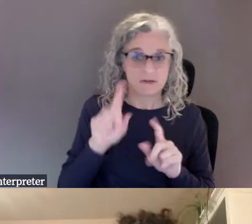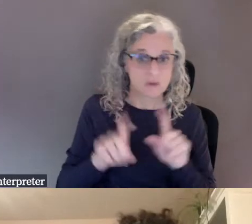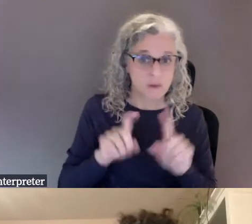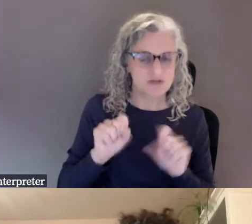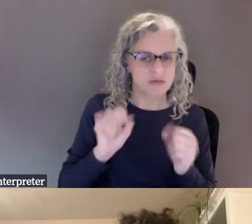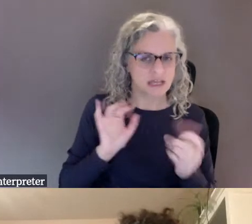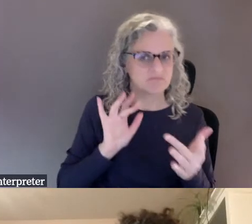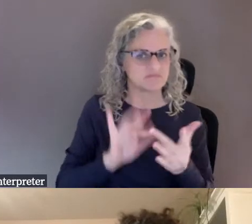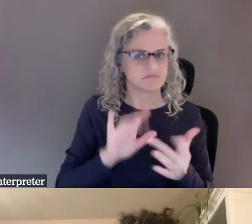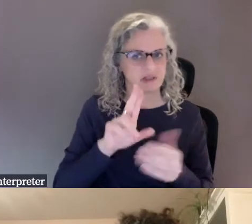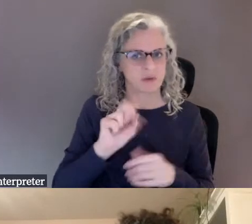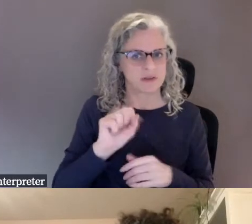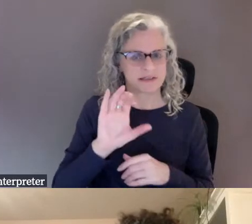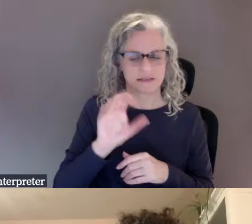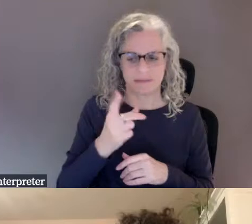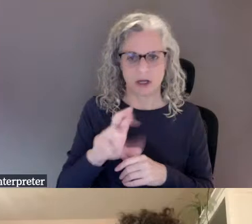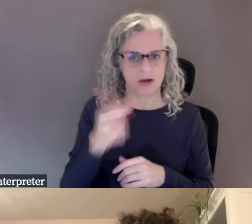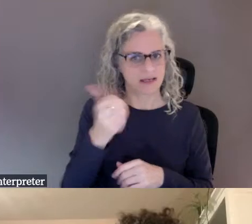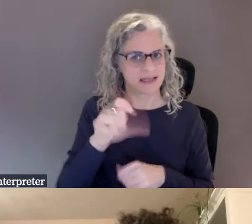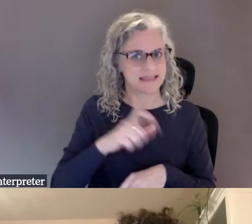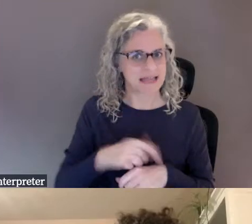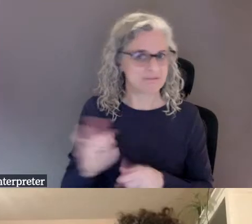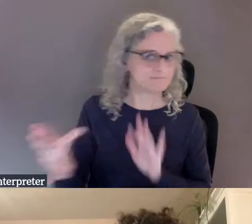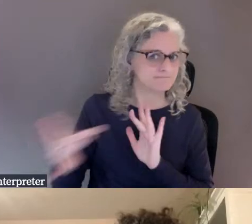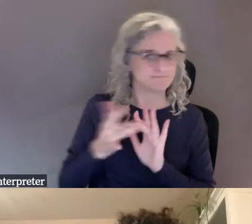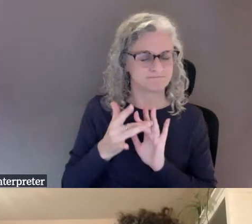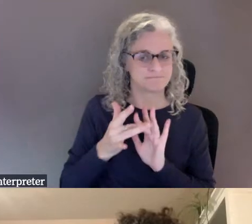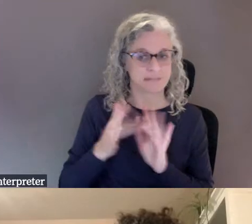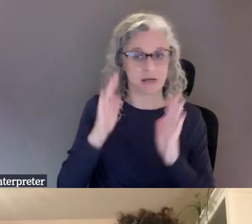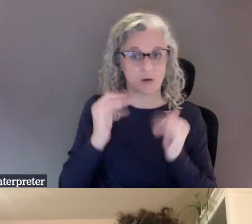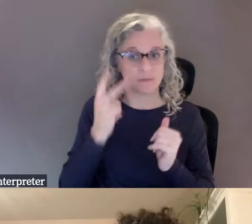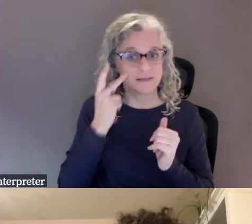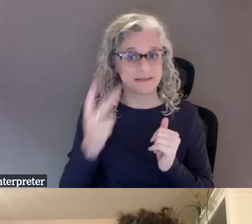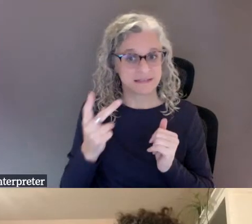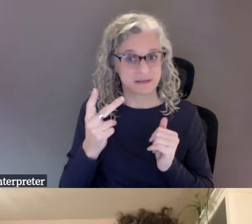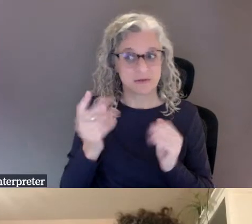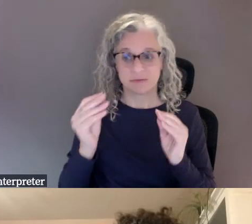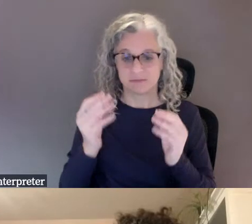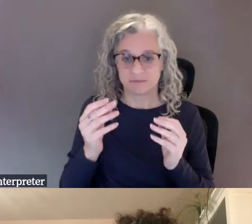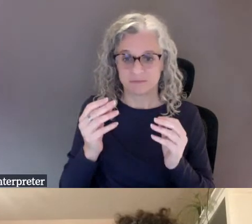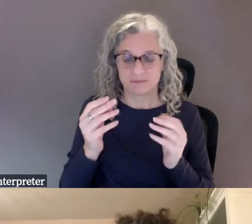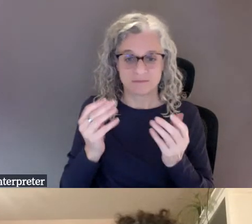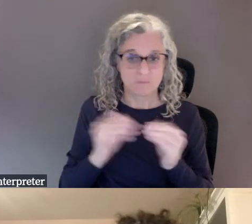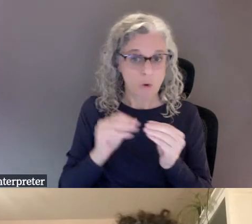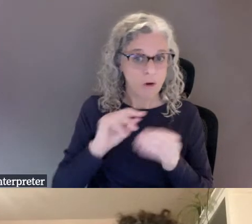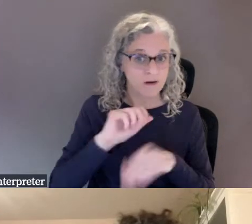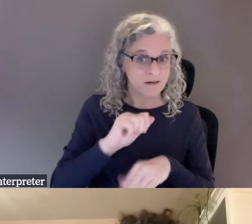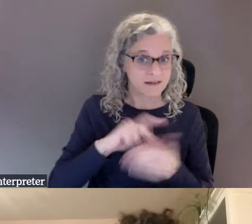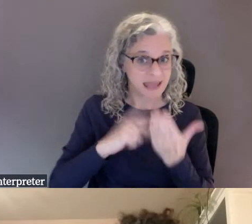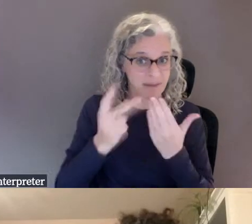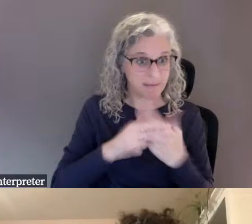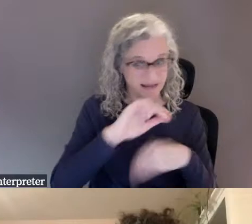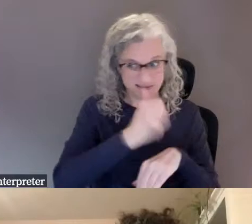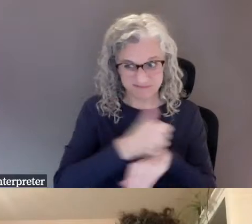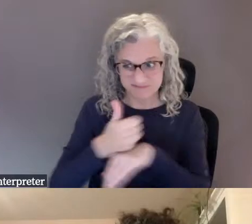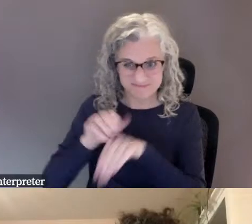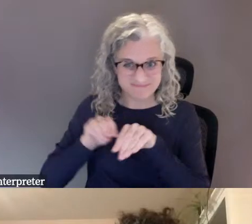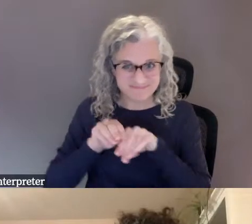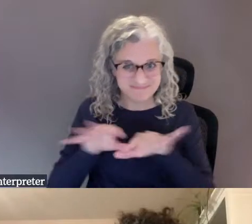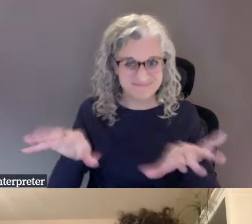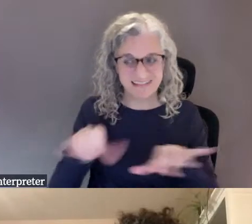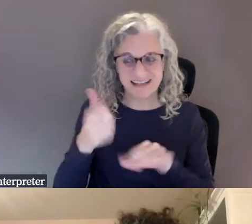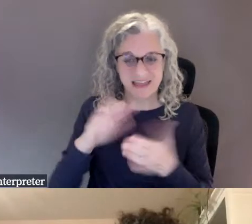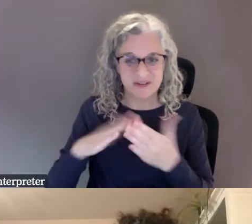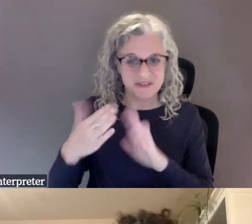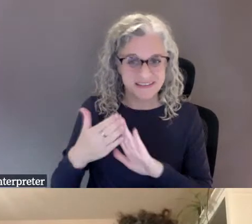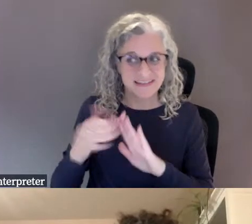out to USCPR anytime, and hope to see more campaigns like these emerging in other cities.